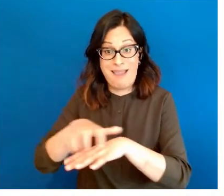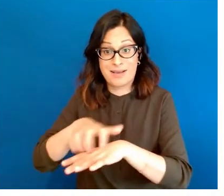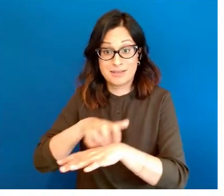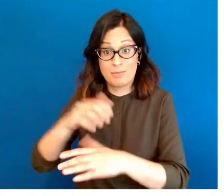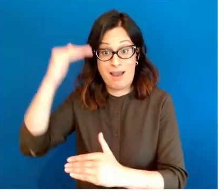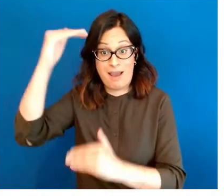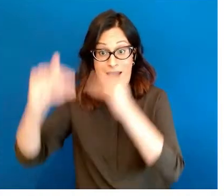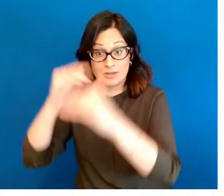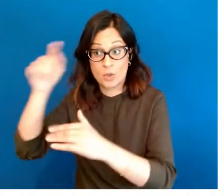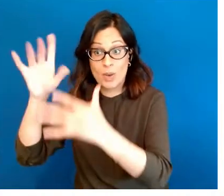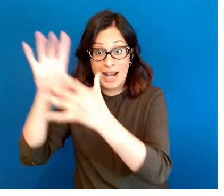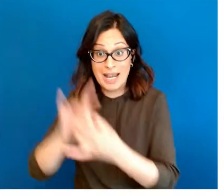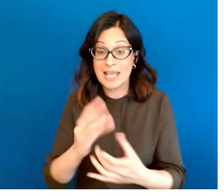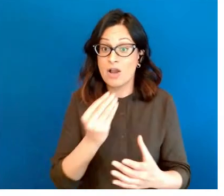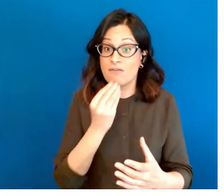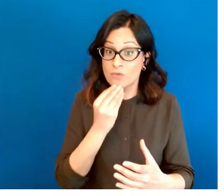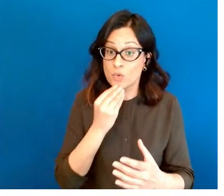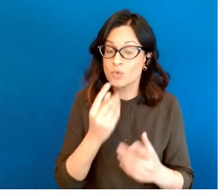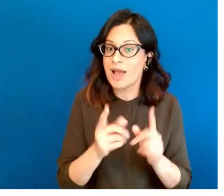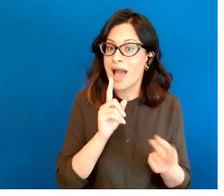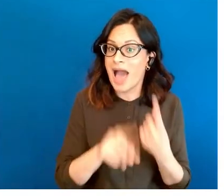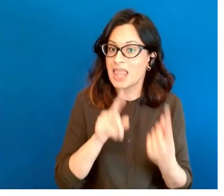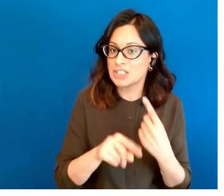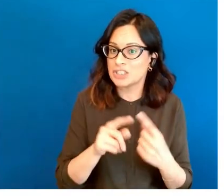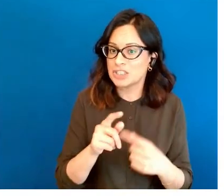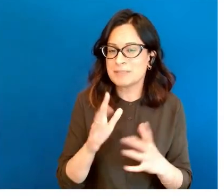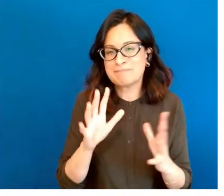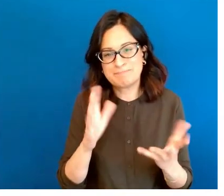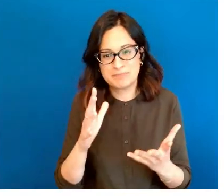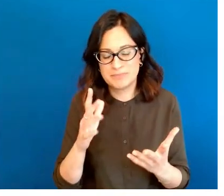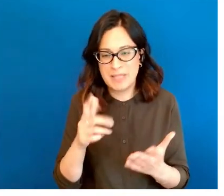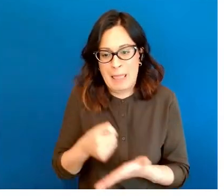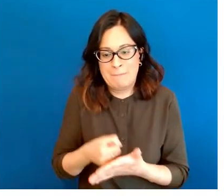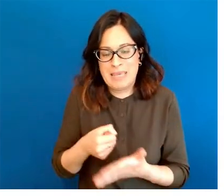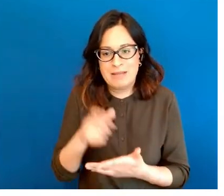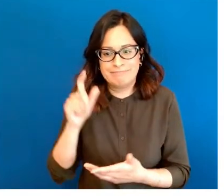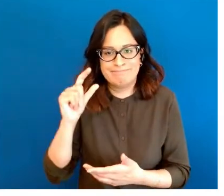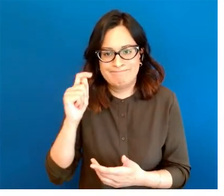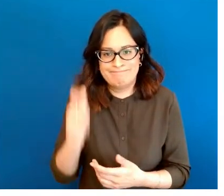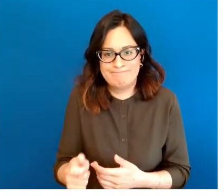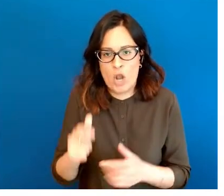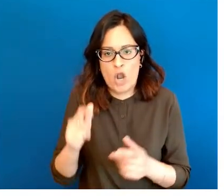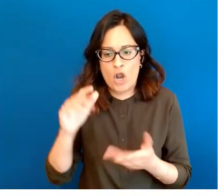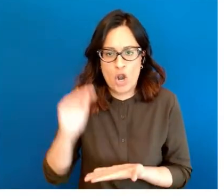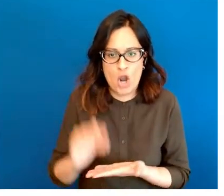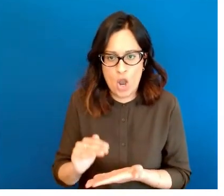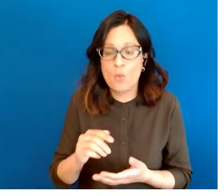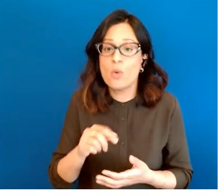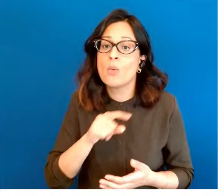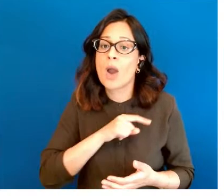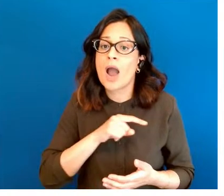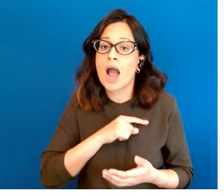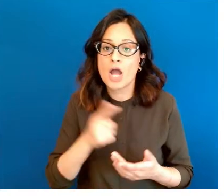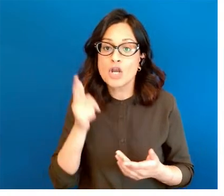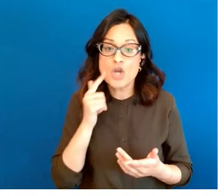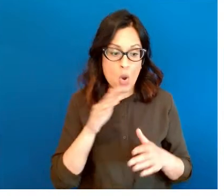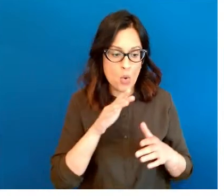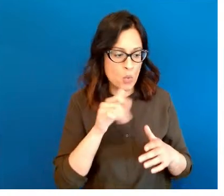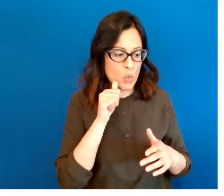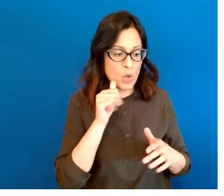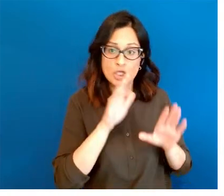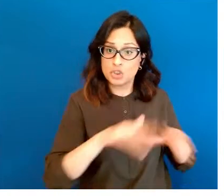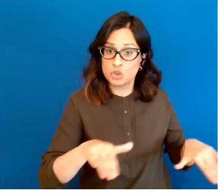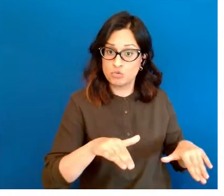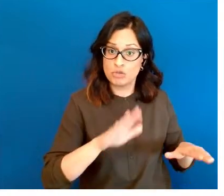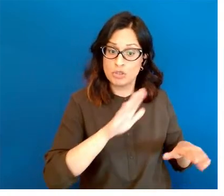food asthma, to food allergy is relatively limited. Obviously, we all know about the links in childhood where, you know, there is a